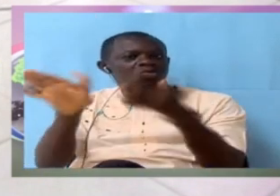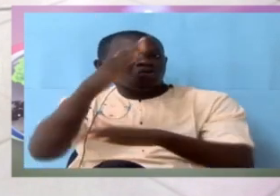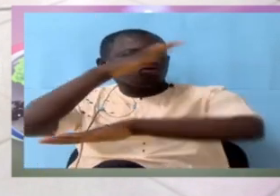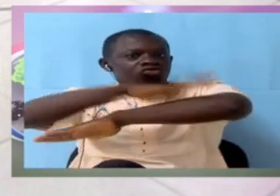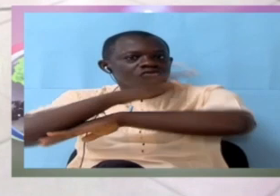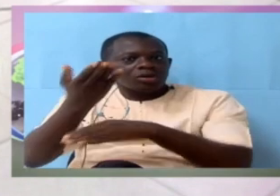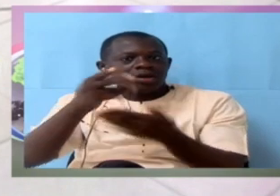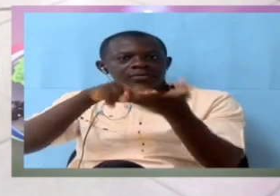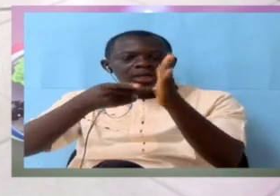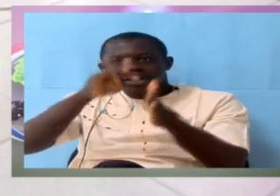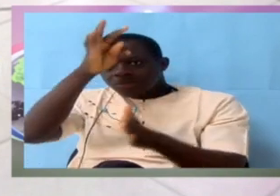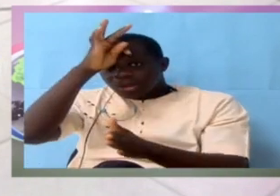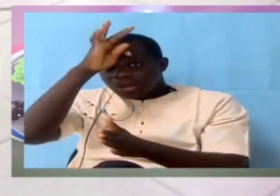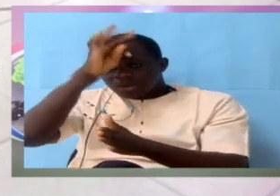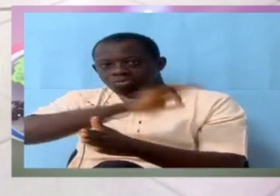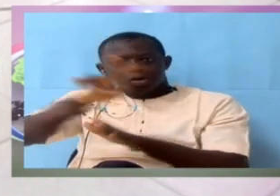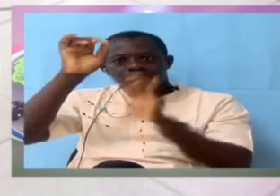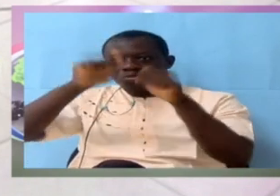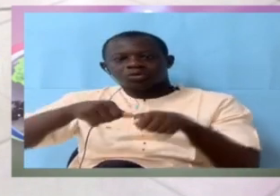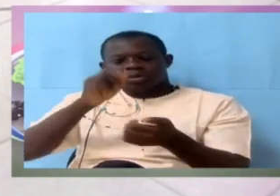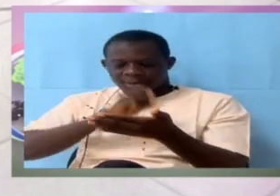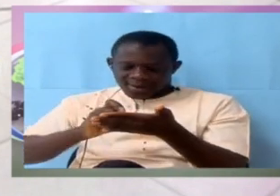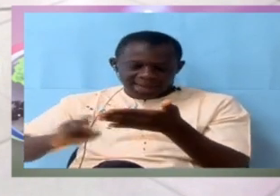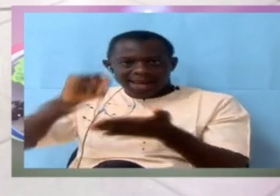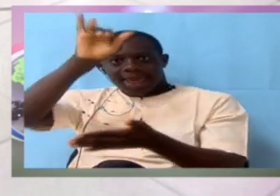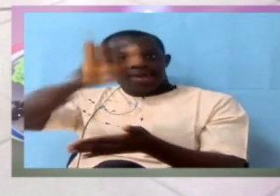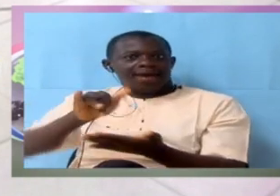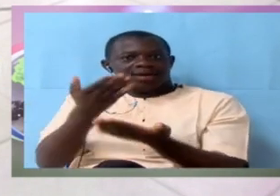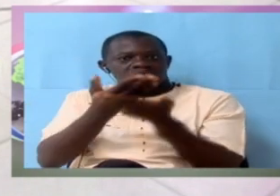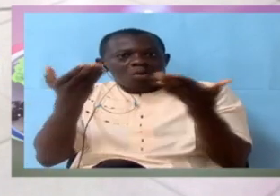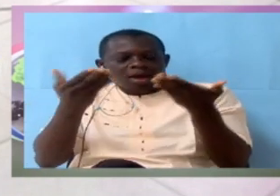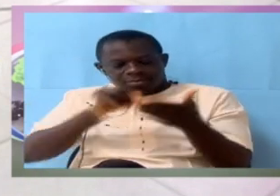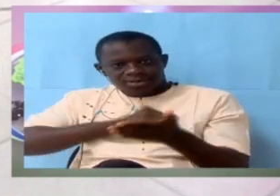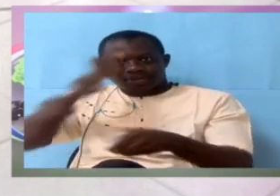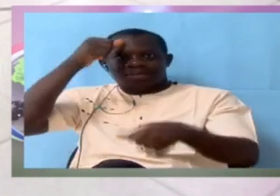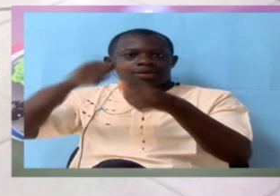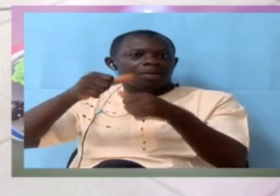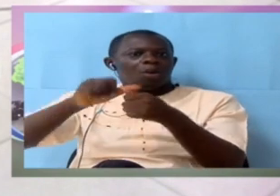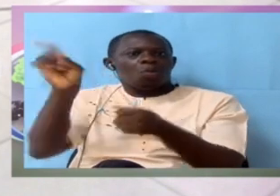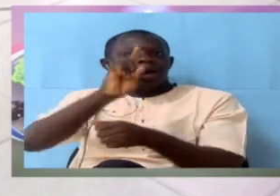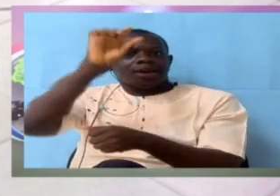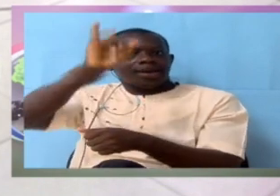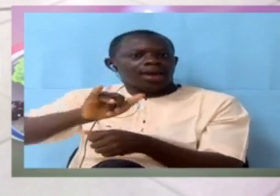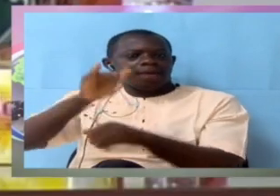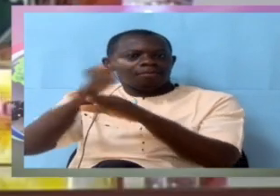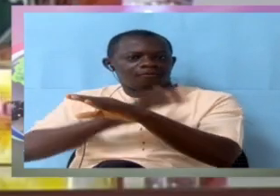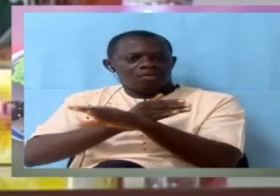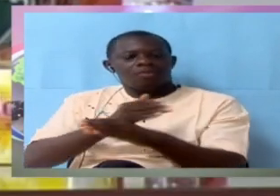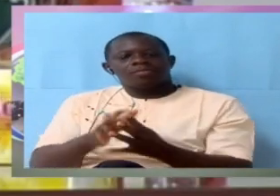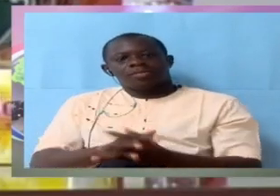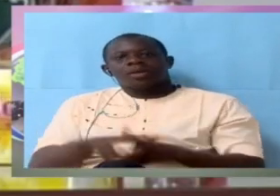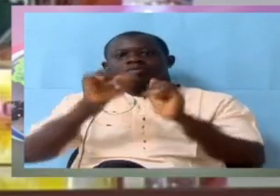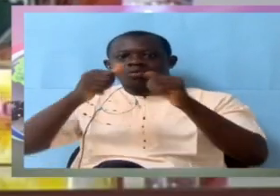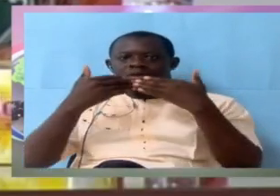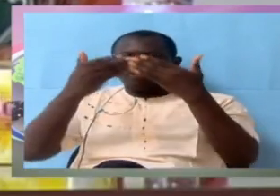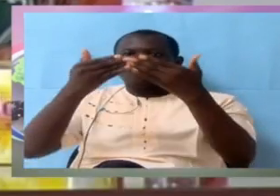I was unable to write down the year, and this is why I cannot remember which year it was. Can you tell this commission how